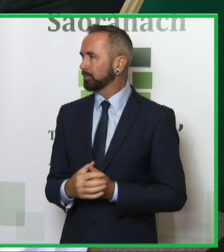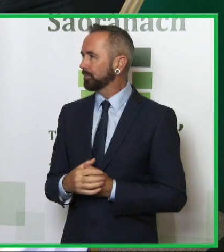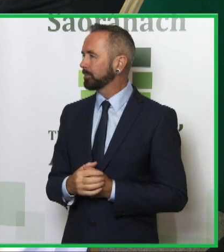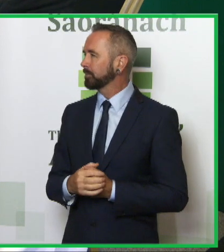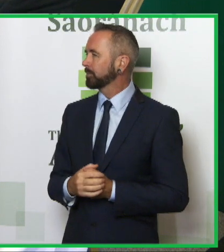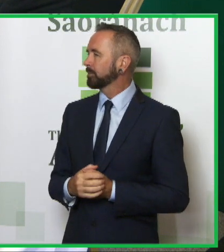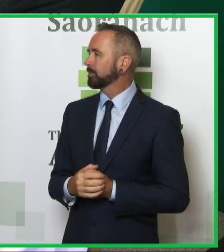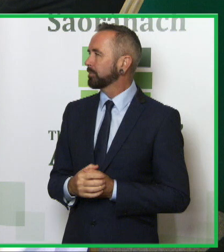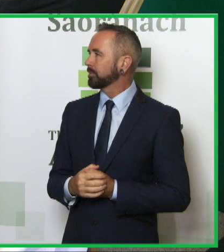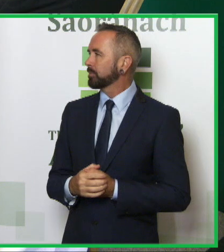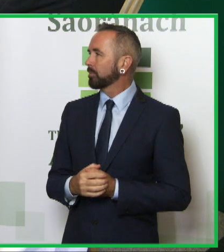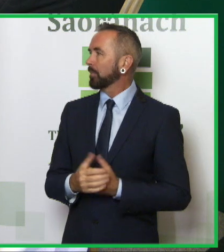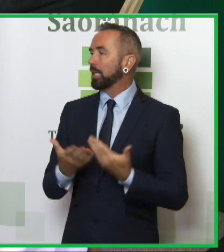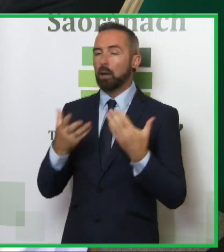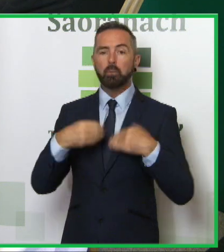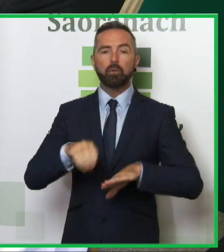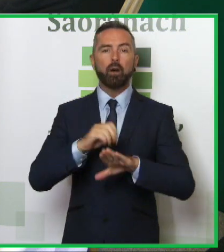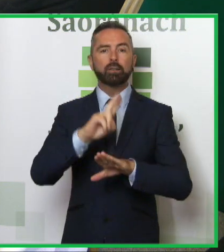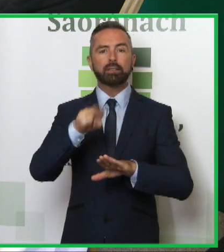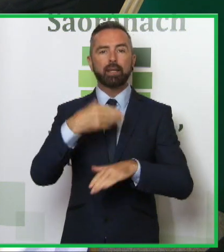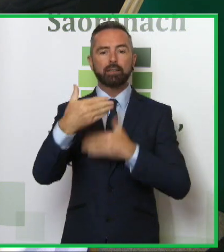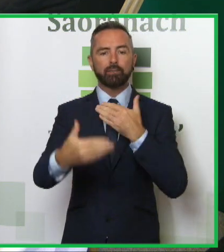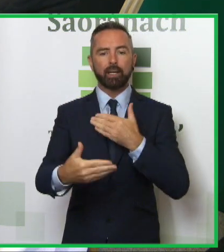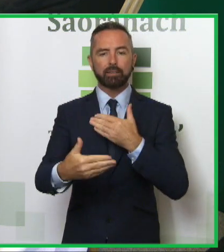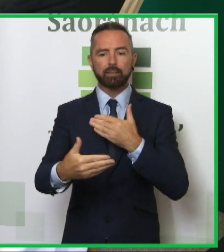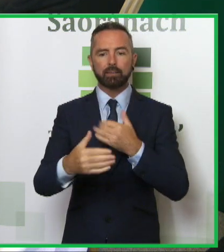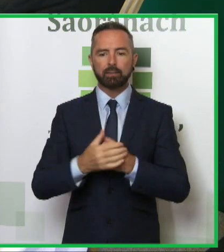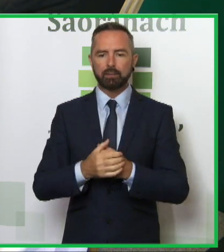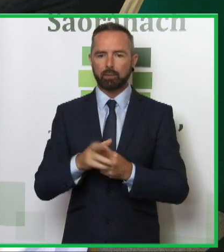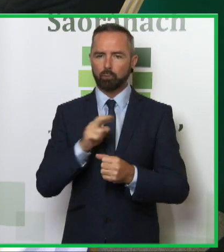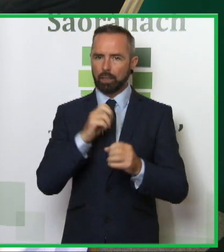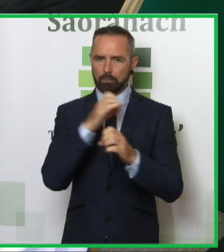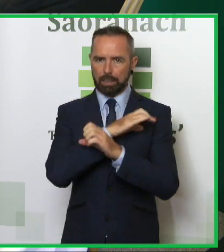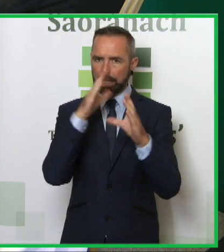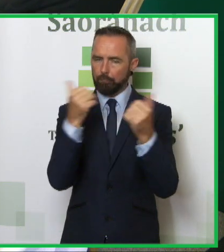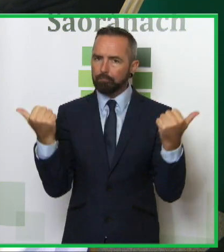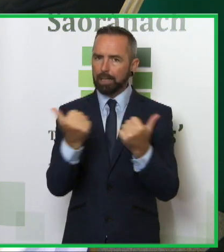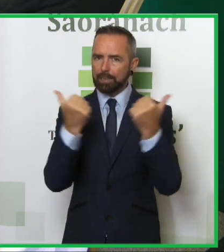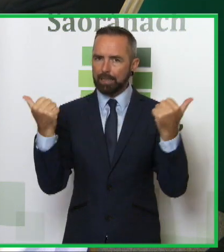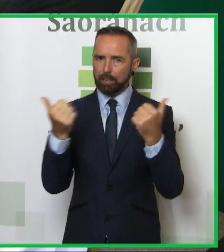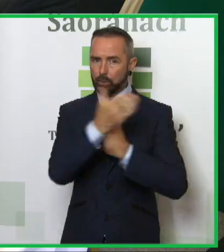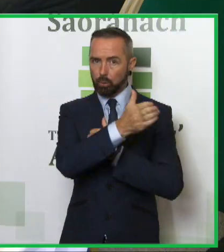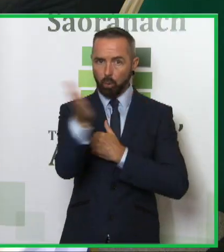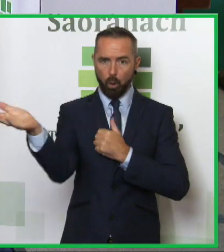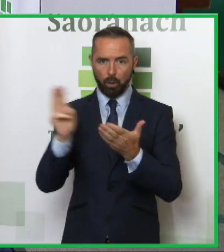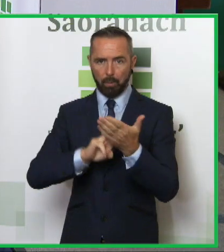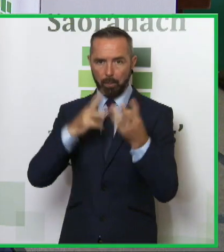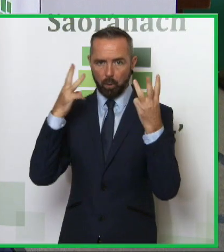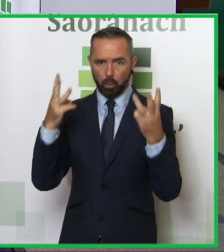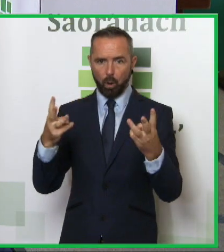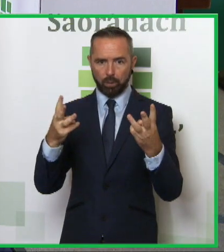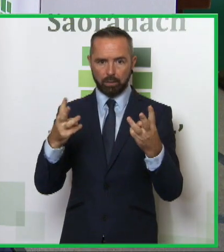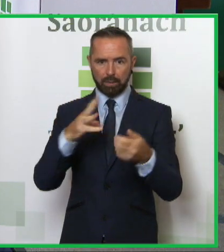So can I just take us to the next phase? This has given a very clear indication that you, the members, want a